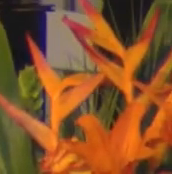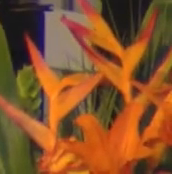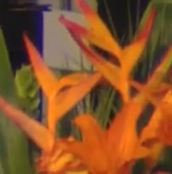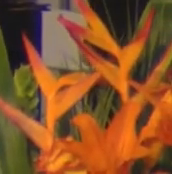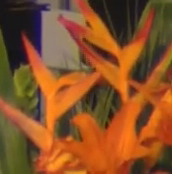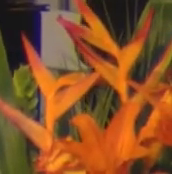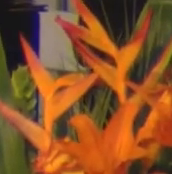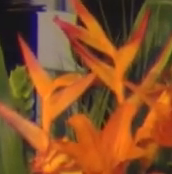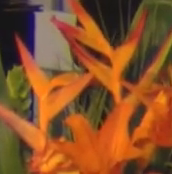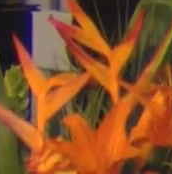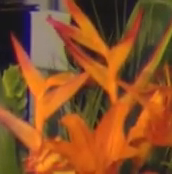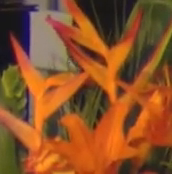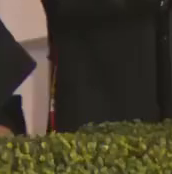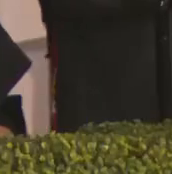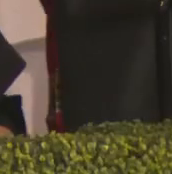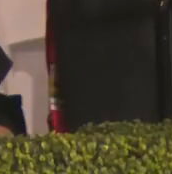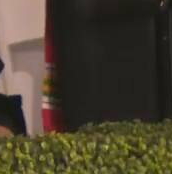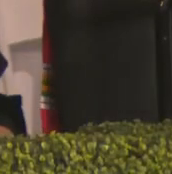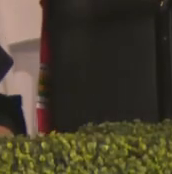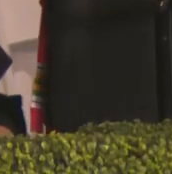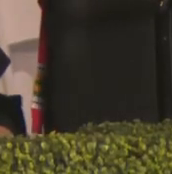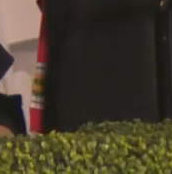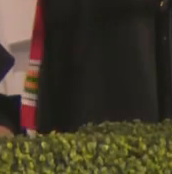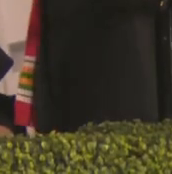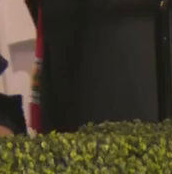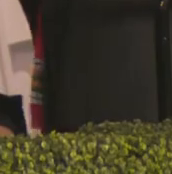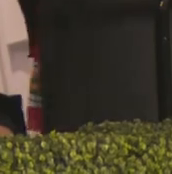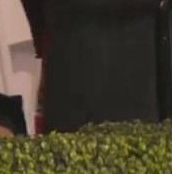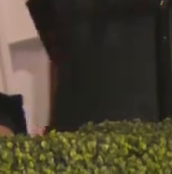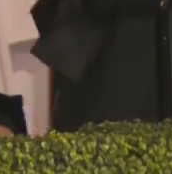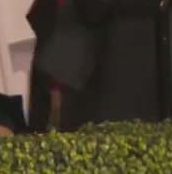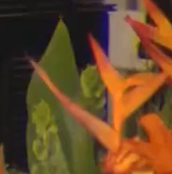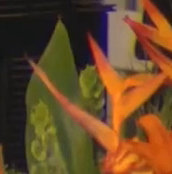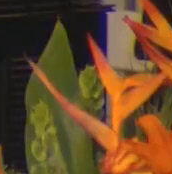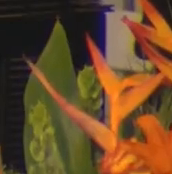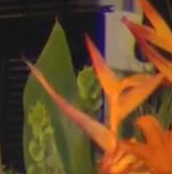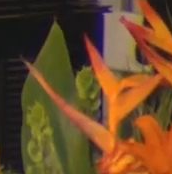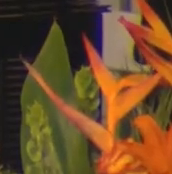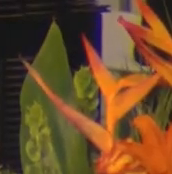Sarah Santana. Joel Espinosa.